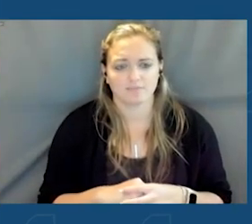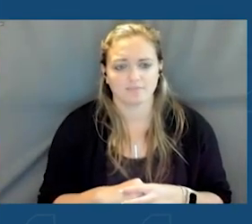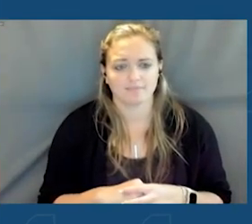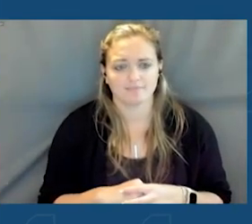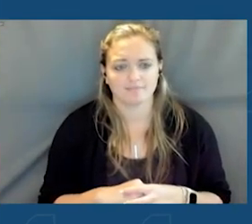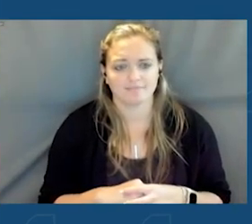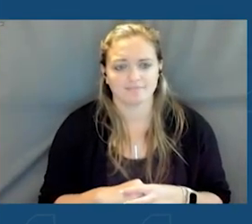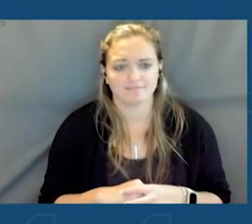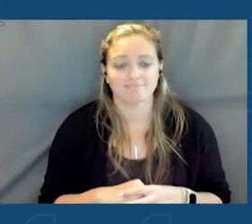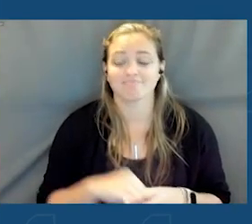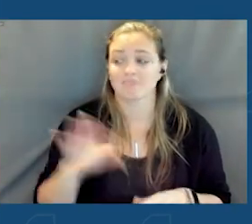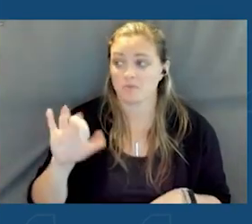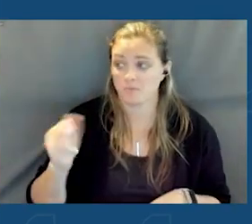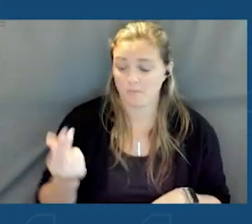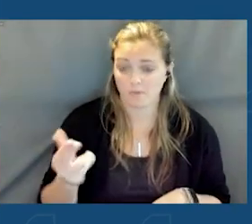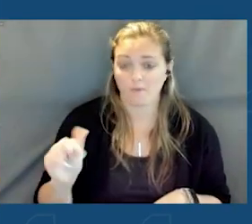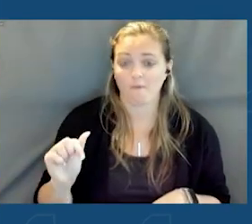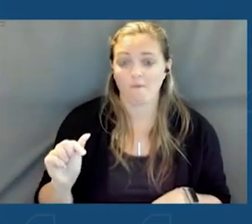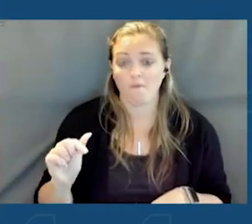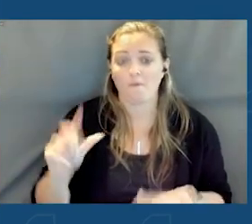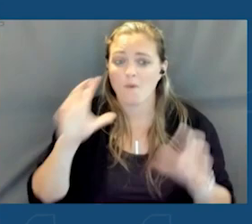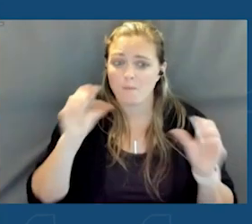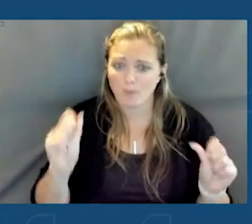Borough President Richards, don't mess with me.